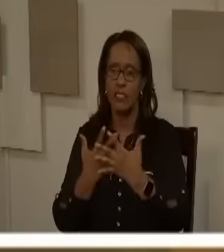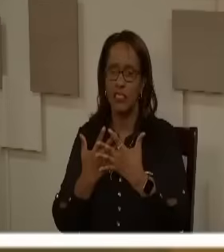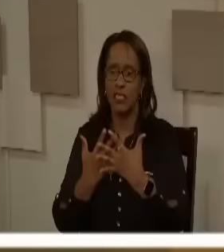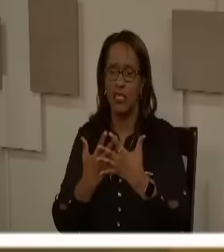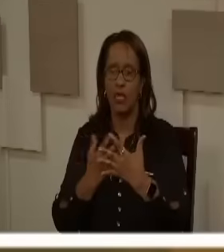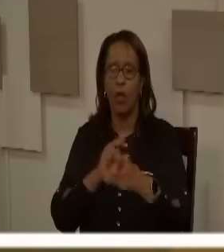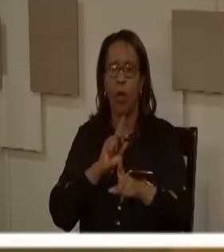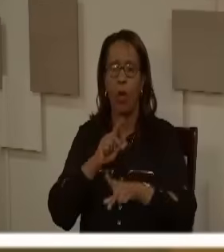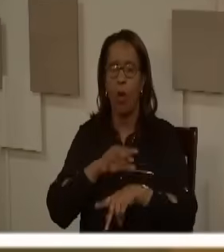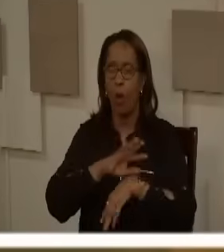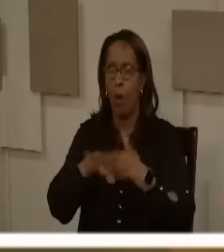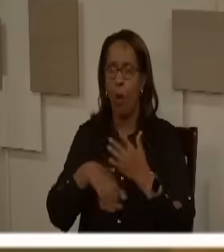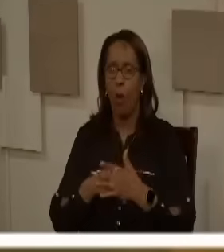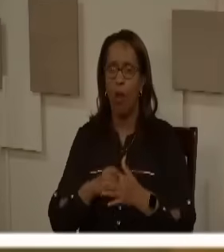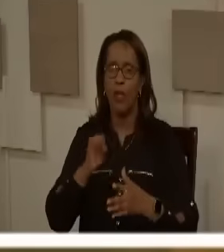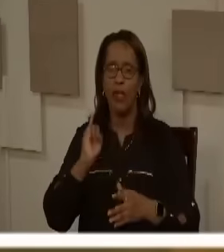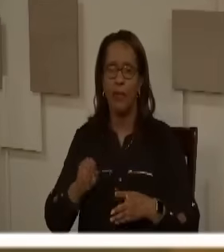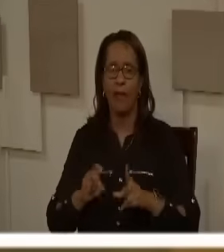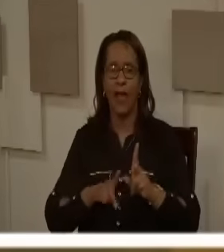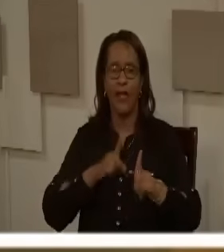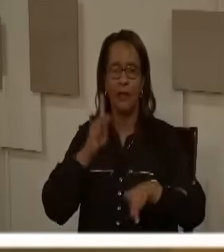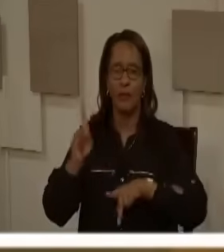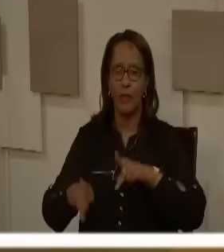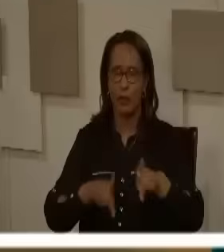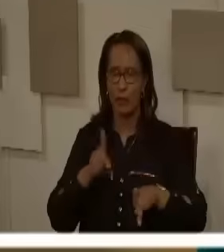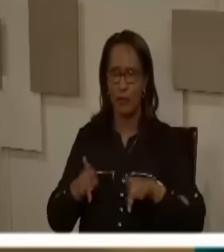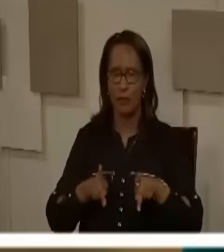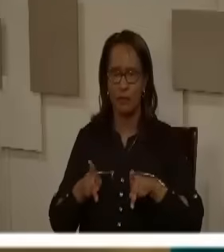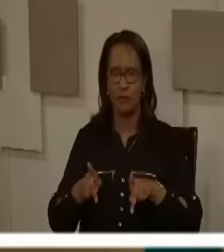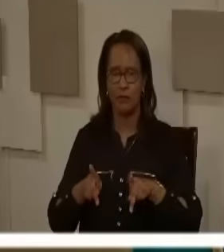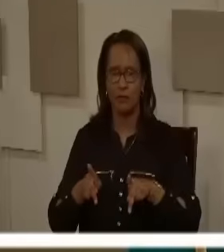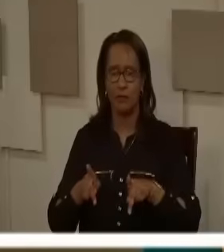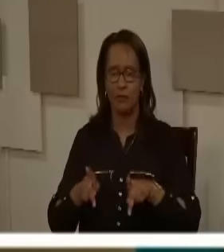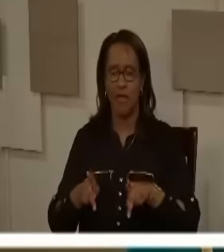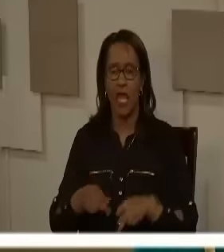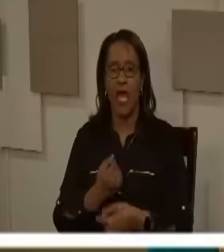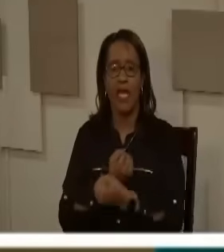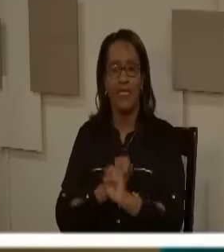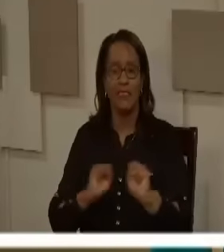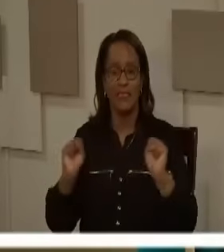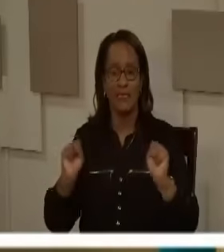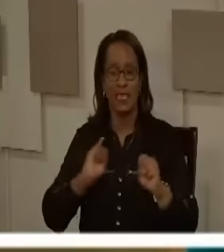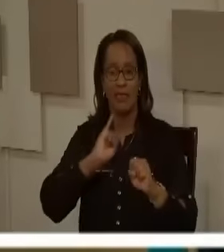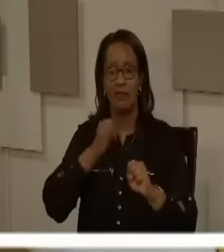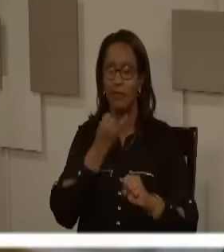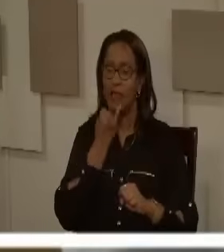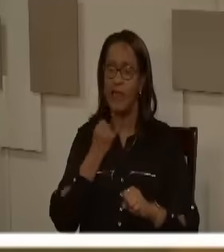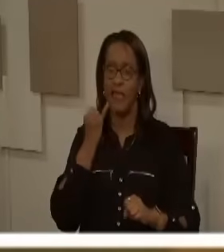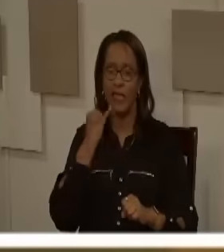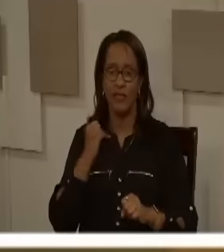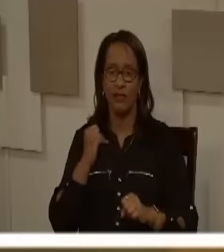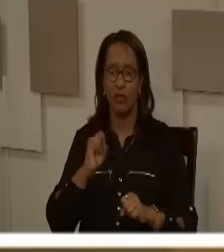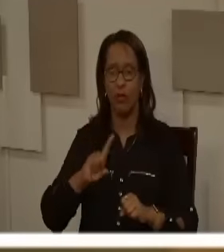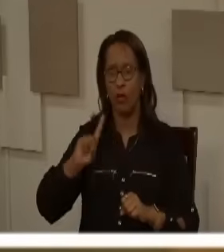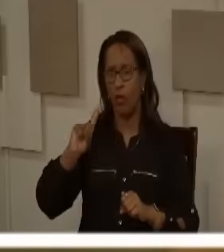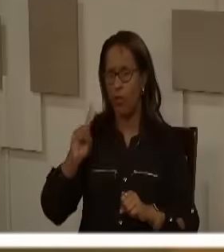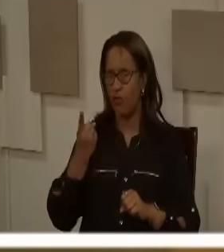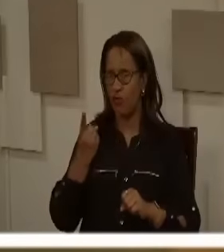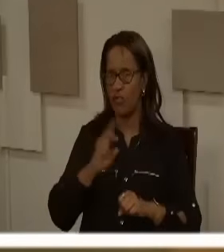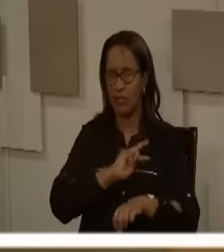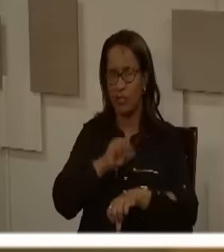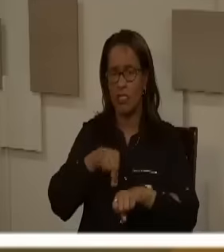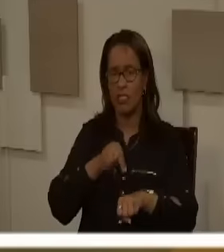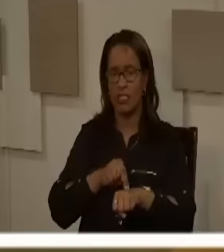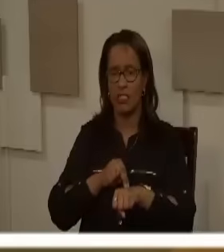properly and secure not only the sovereignty of Israel, but Israel as first among all nations. That's what